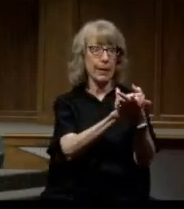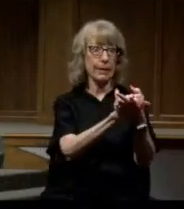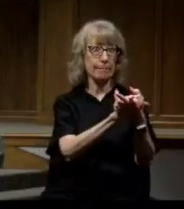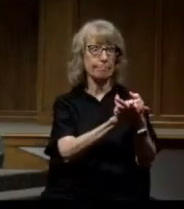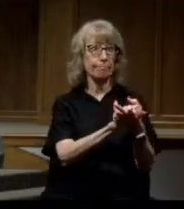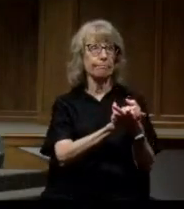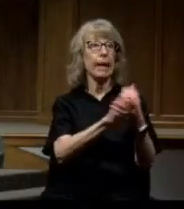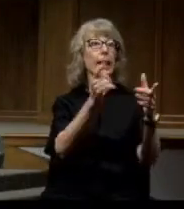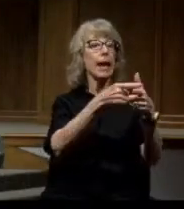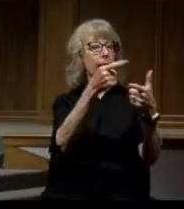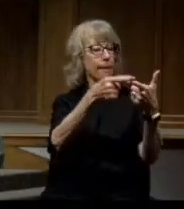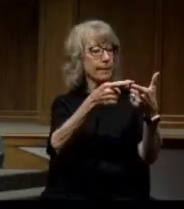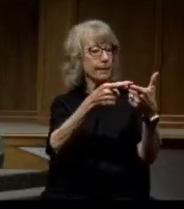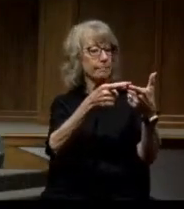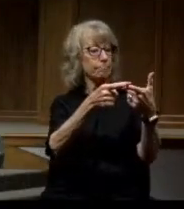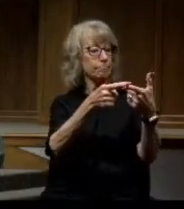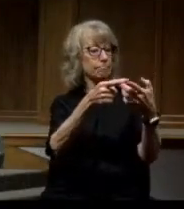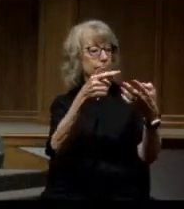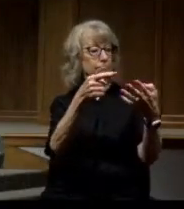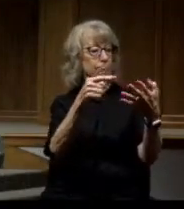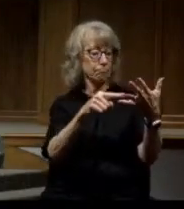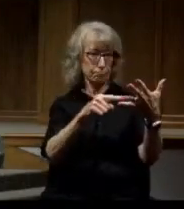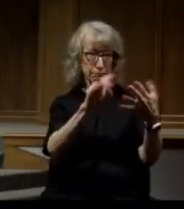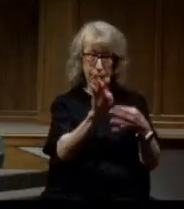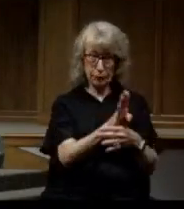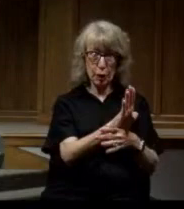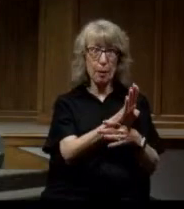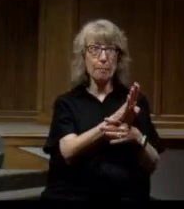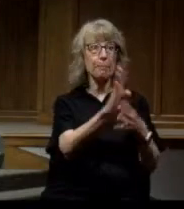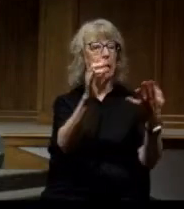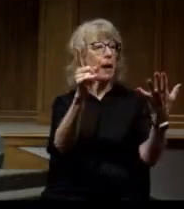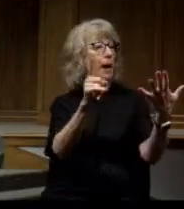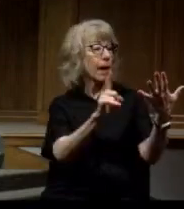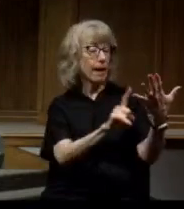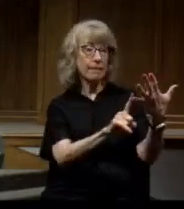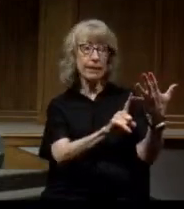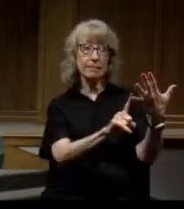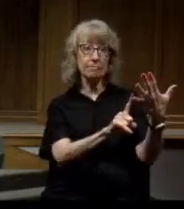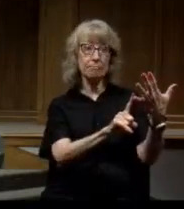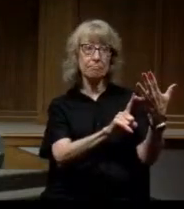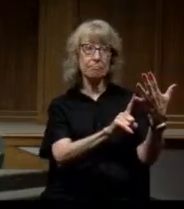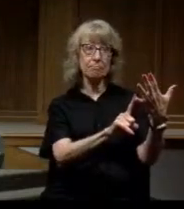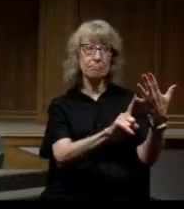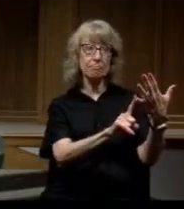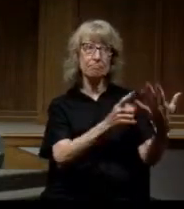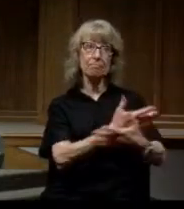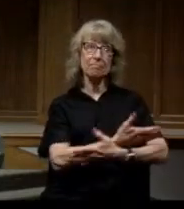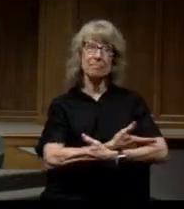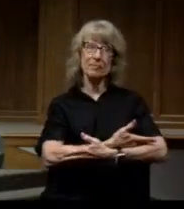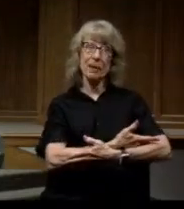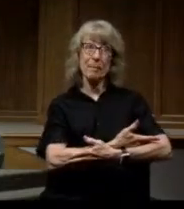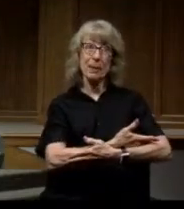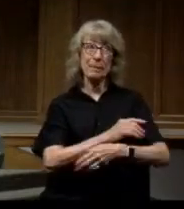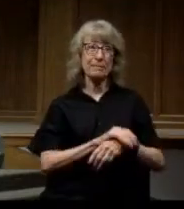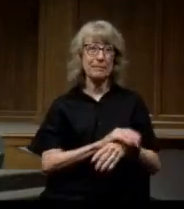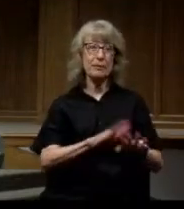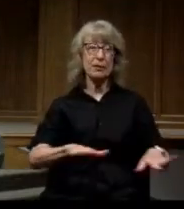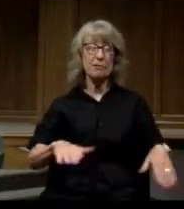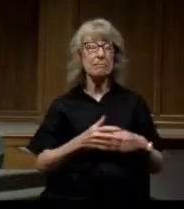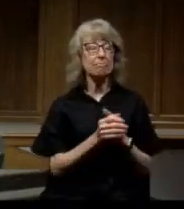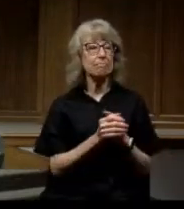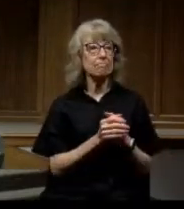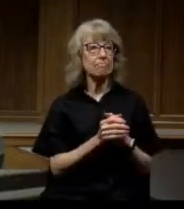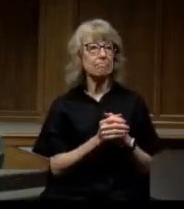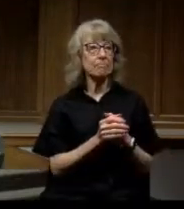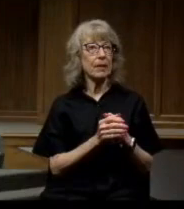within a five-year period. And so you think, oh, this is great. I'm doing everything I'm supposed to be doing. This is wonderful. I've achieved the culmination of life. I